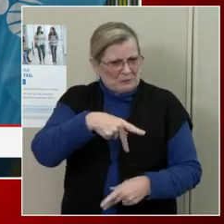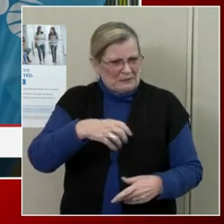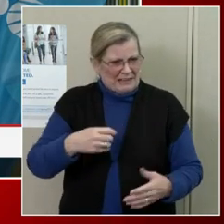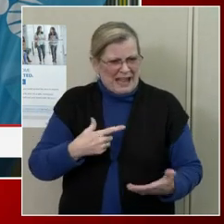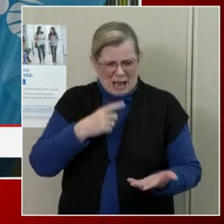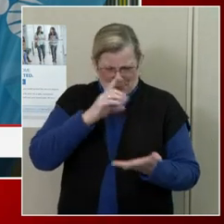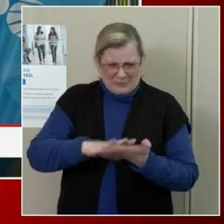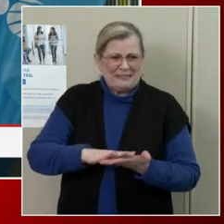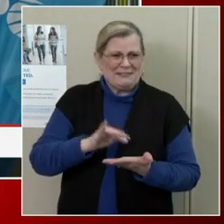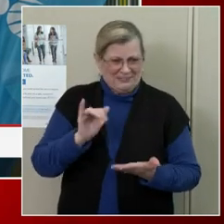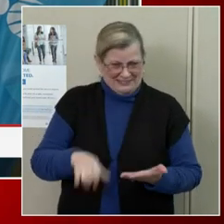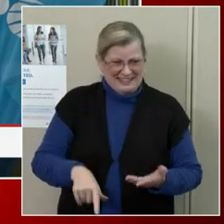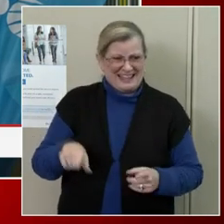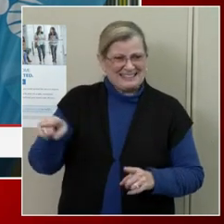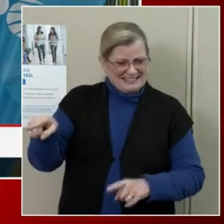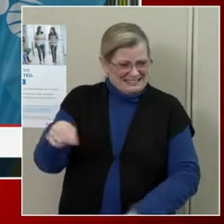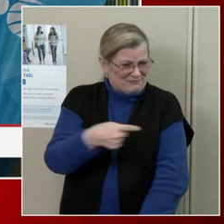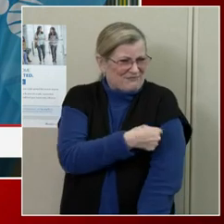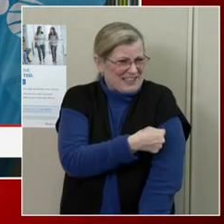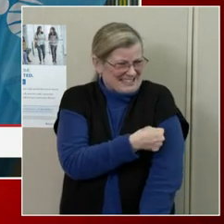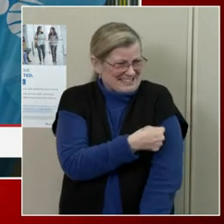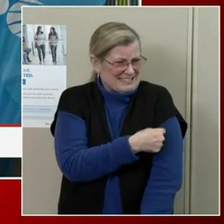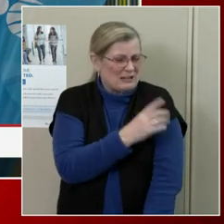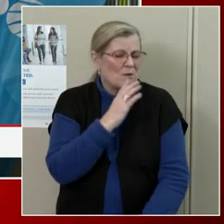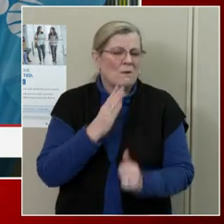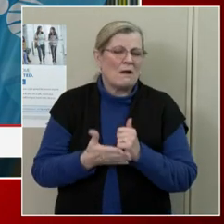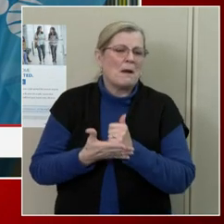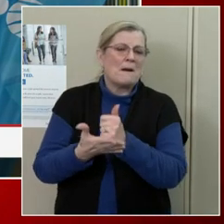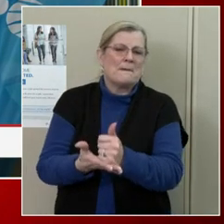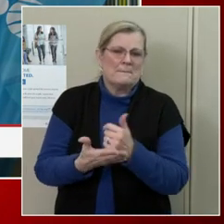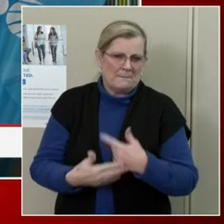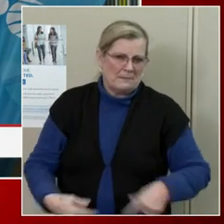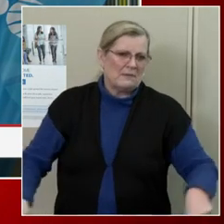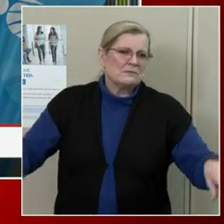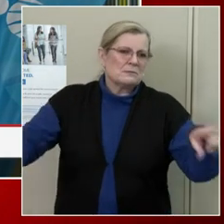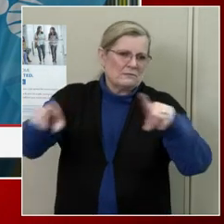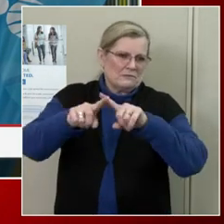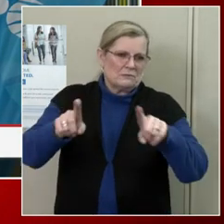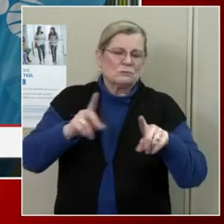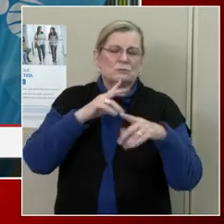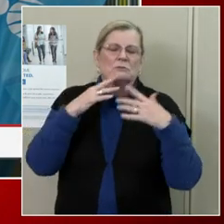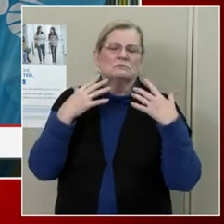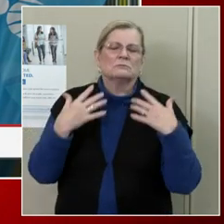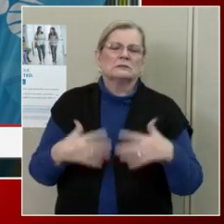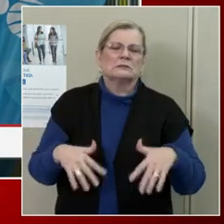to help us continue to do that. It is very important to us for that reason.